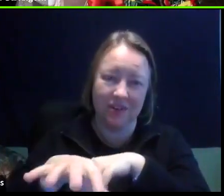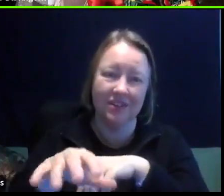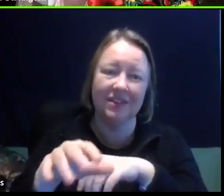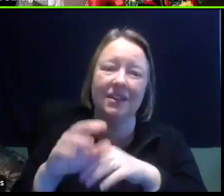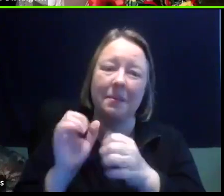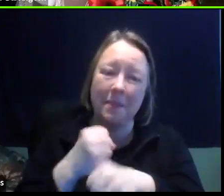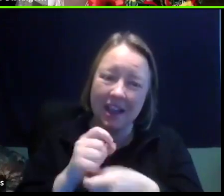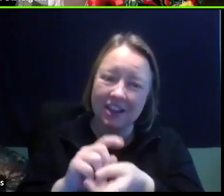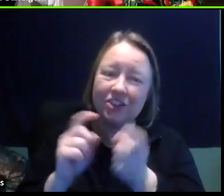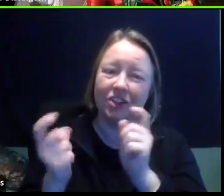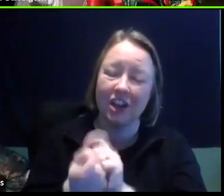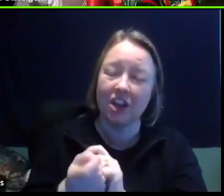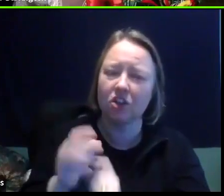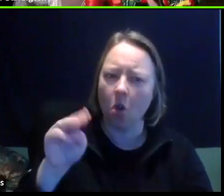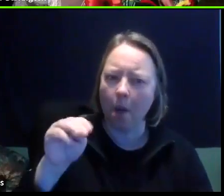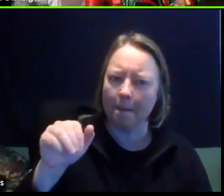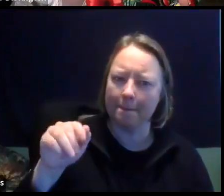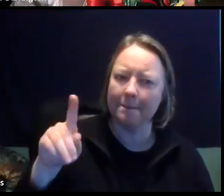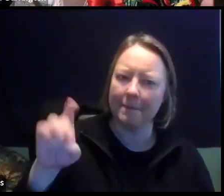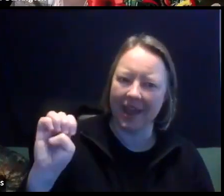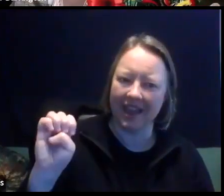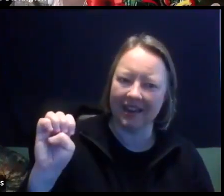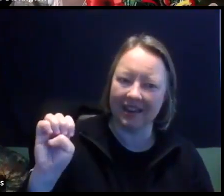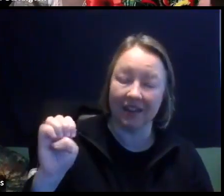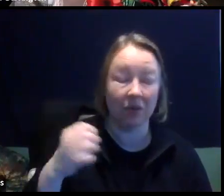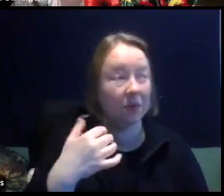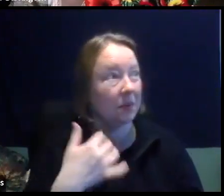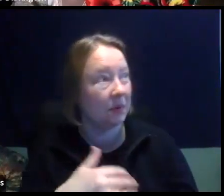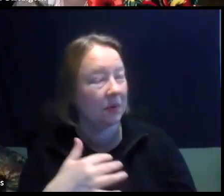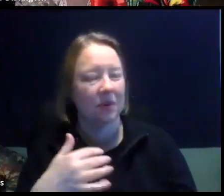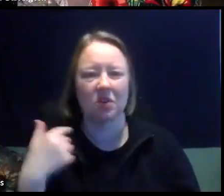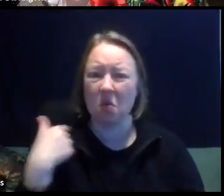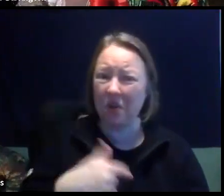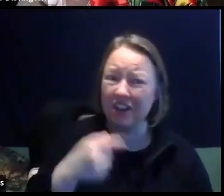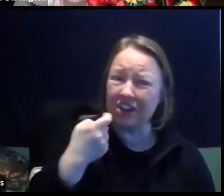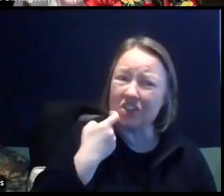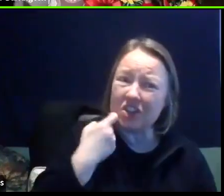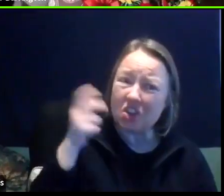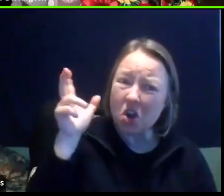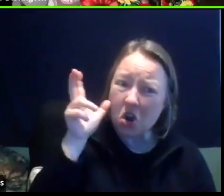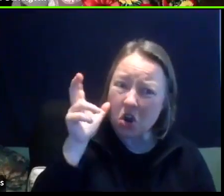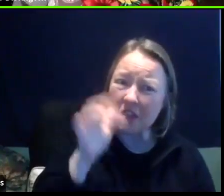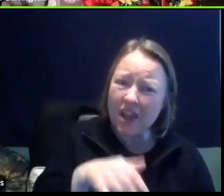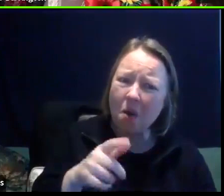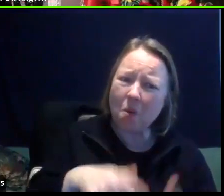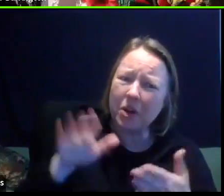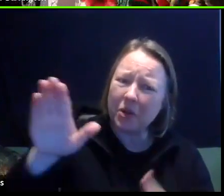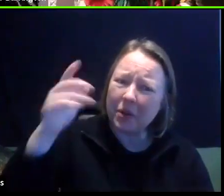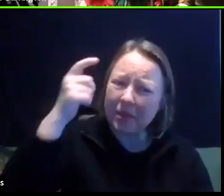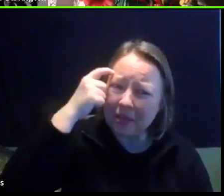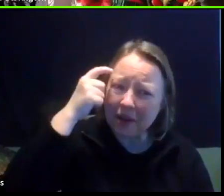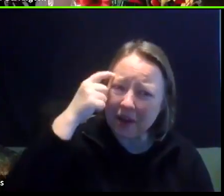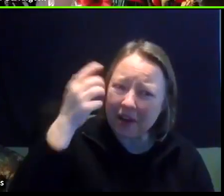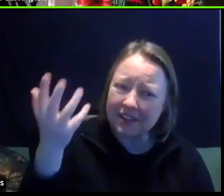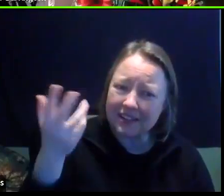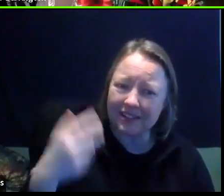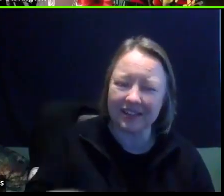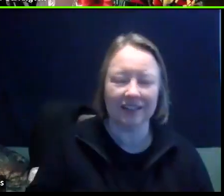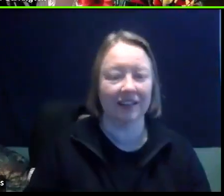changes. So Maddie, after we just heard what we heard, what are your thoughts about that?